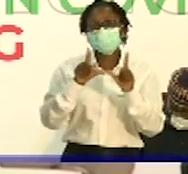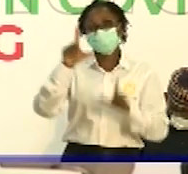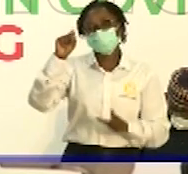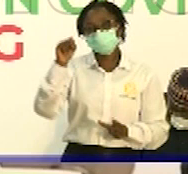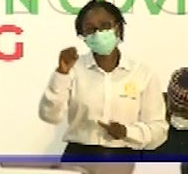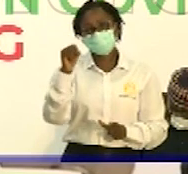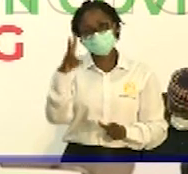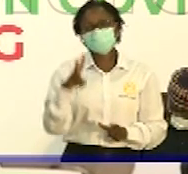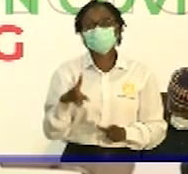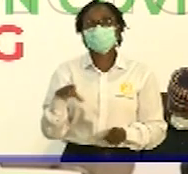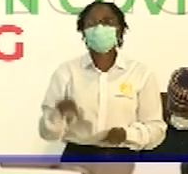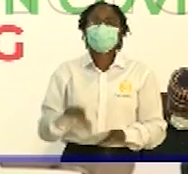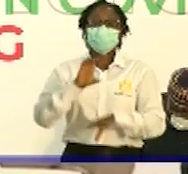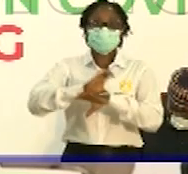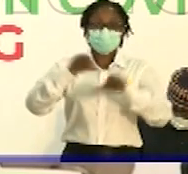Hotels remain open,